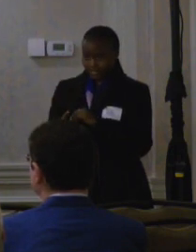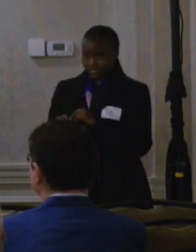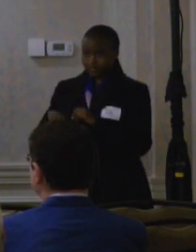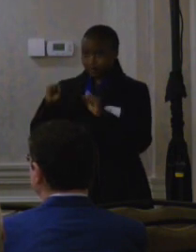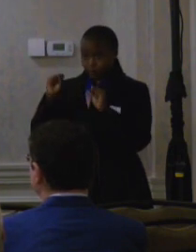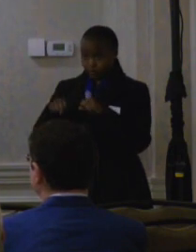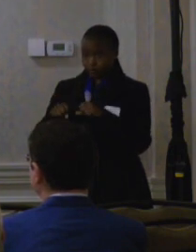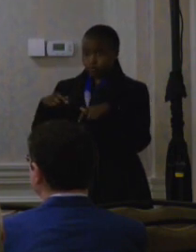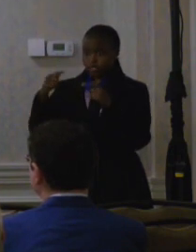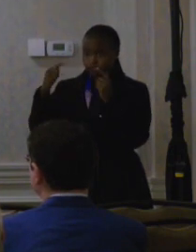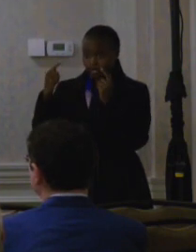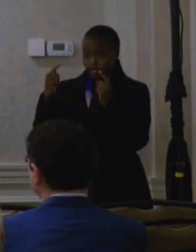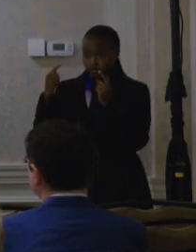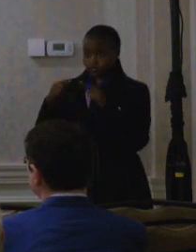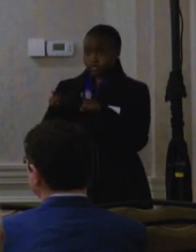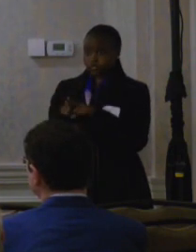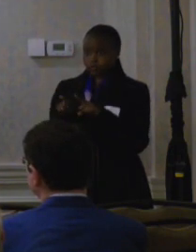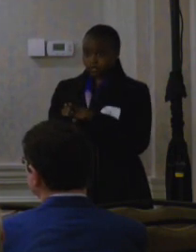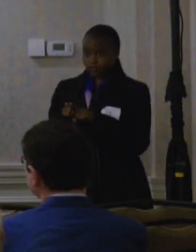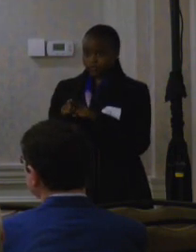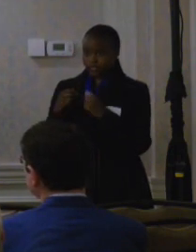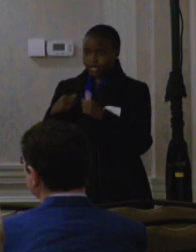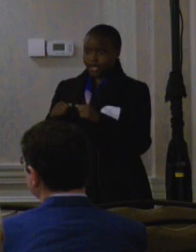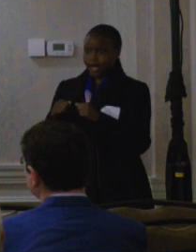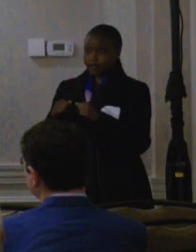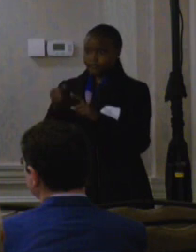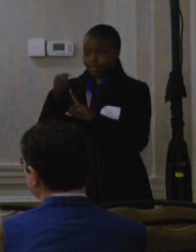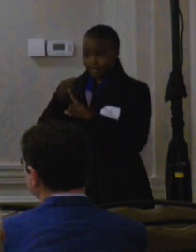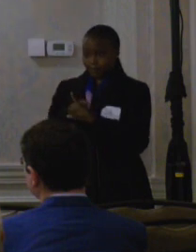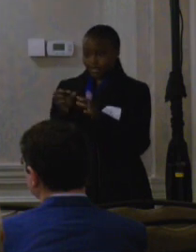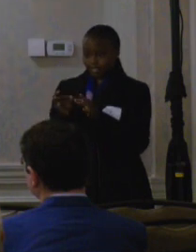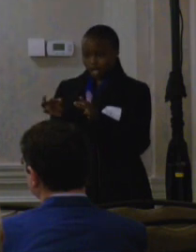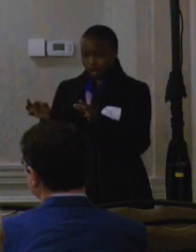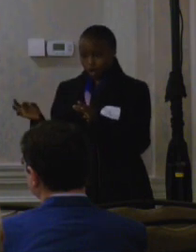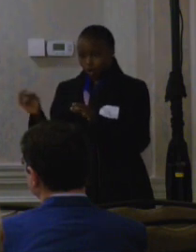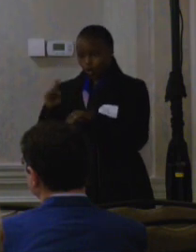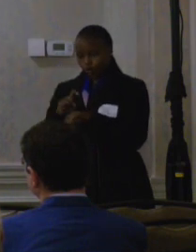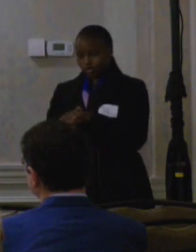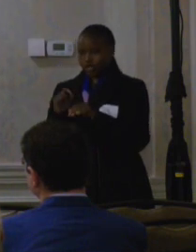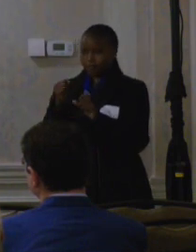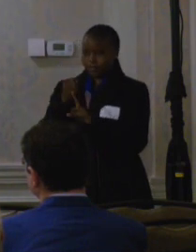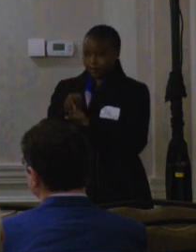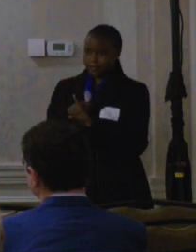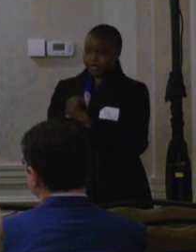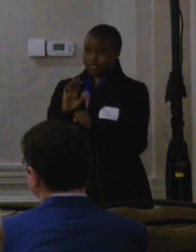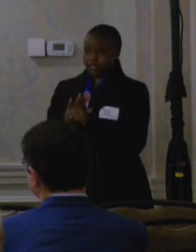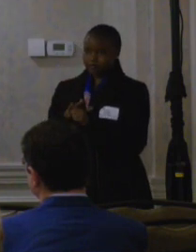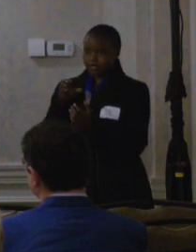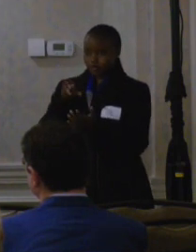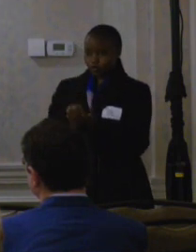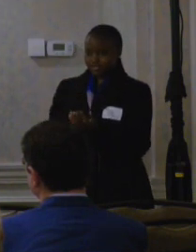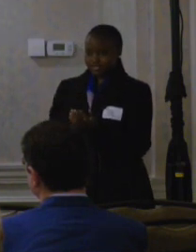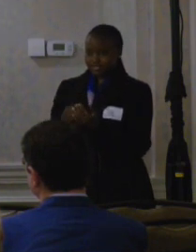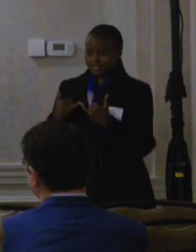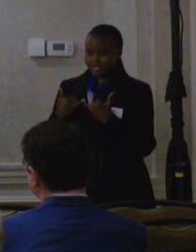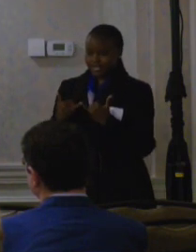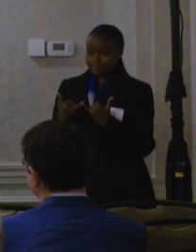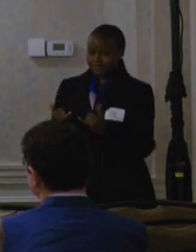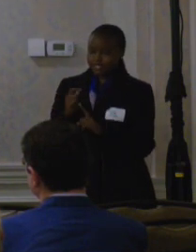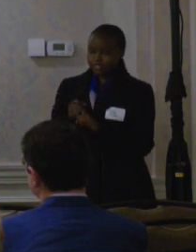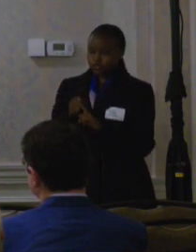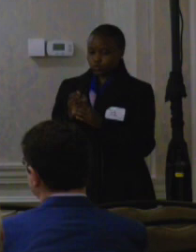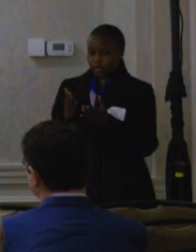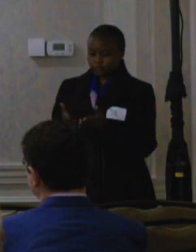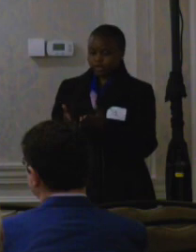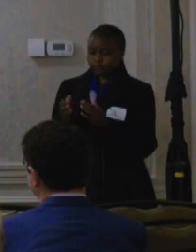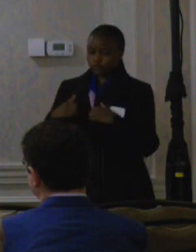highly effective, and it can have enduring impacts. And in many contexts, it is the most immediate tool